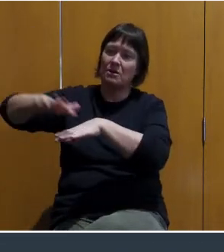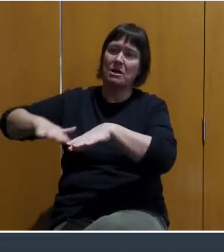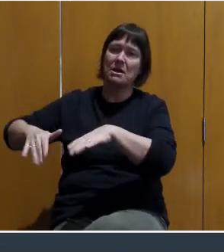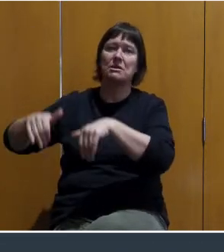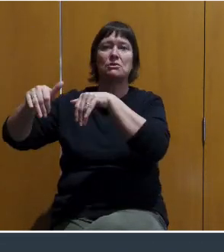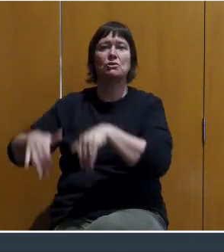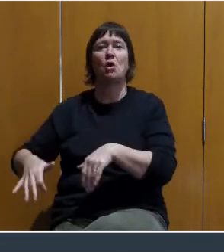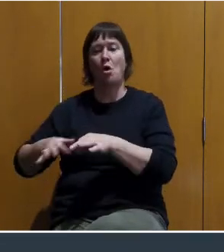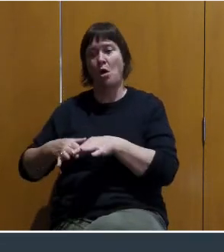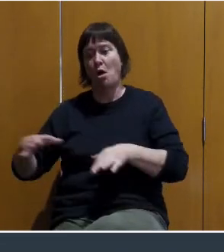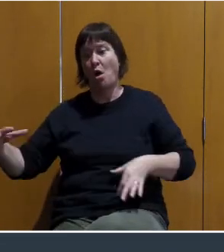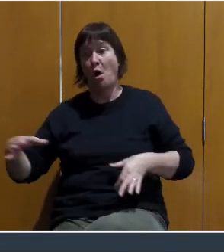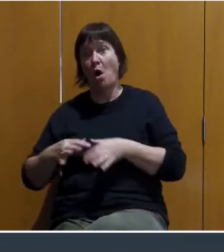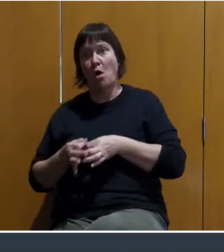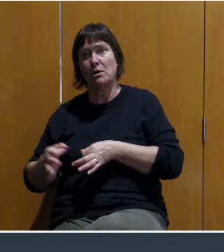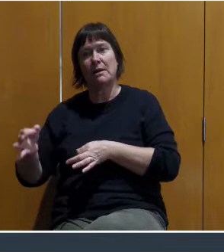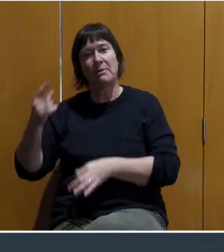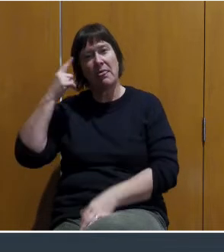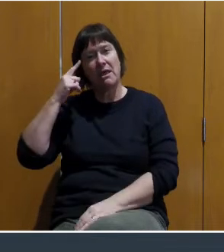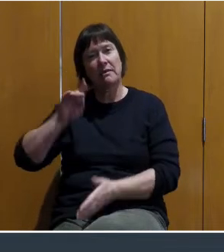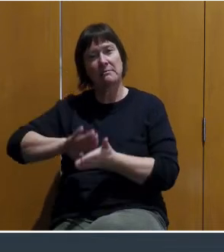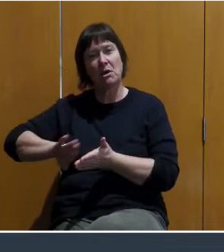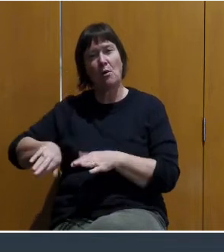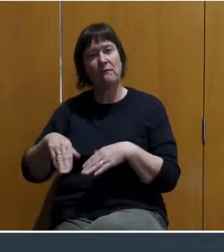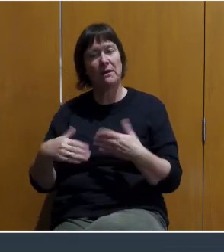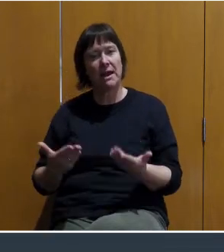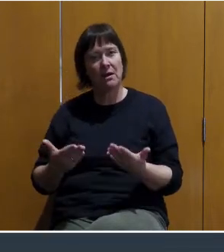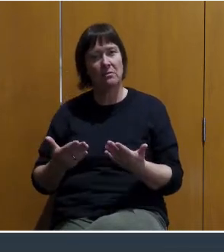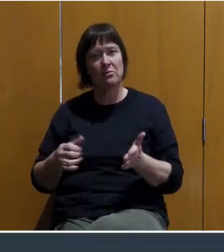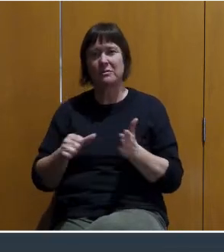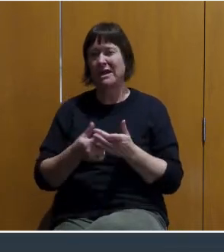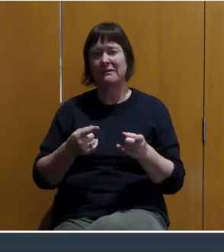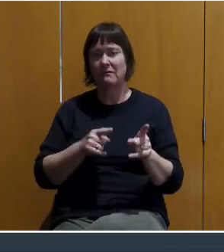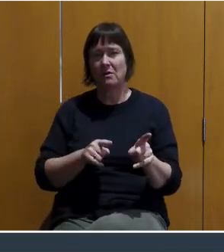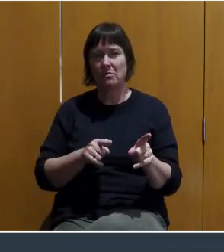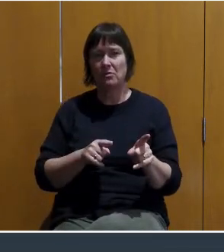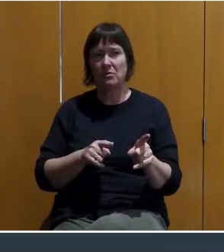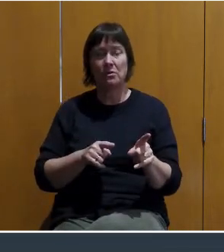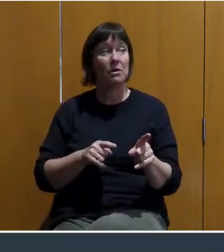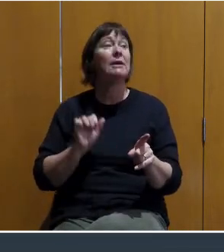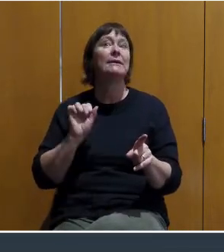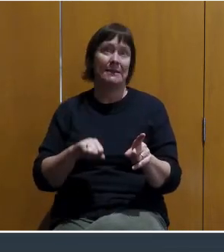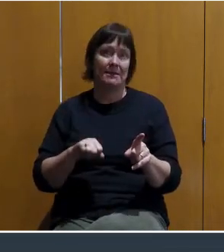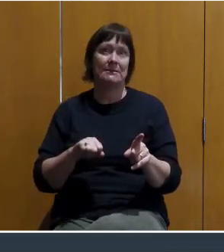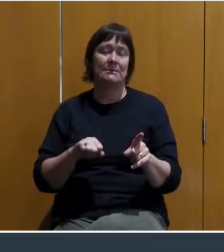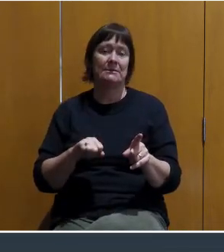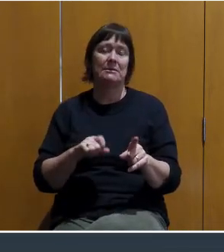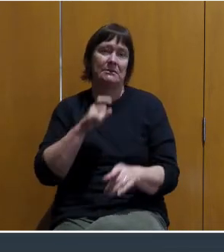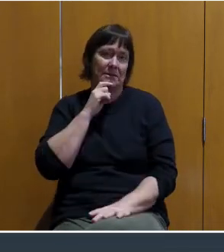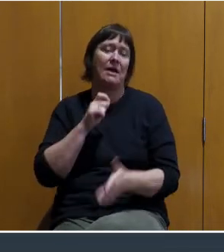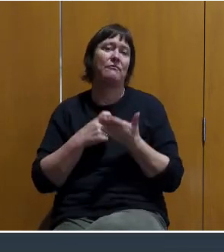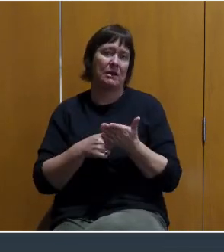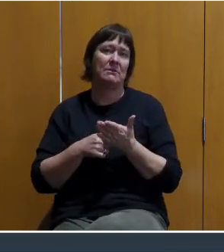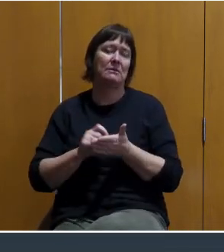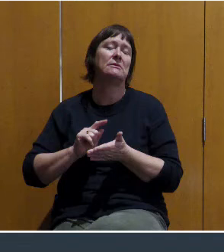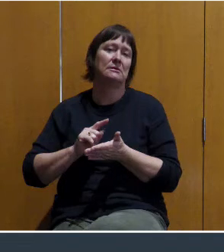think that's been removed now, if I'm correct. It was hard to sort of follow. There's an officer's recommendation to remove it, yes.